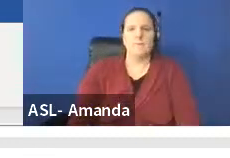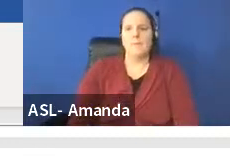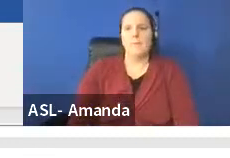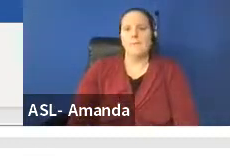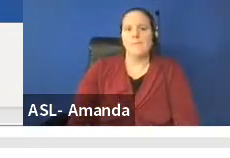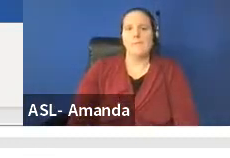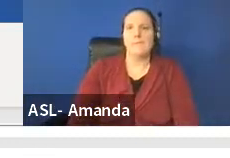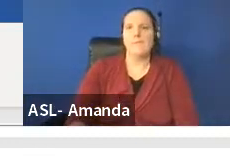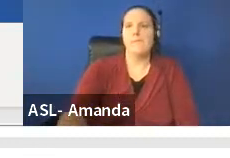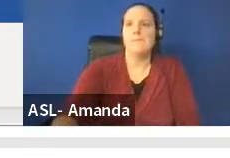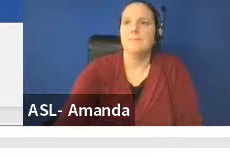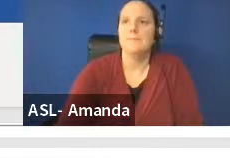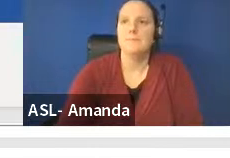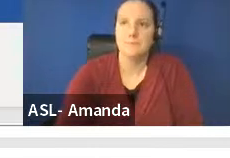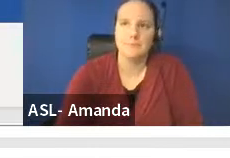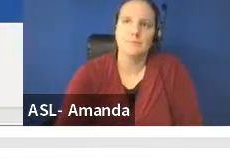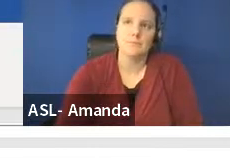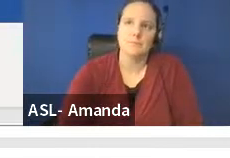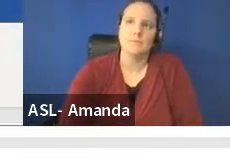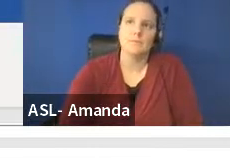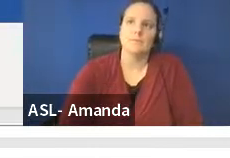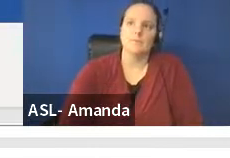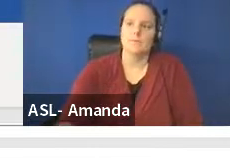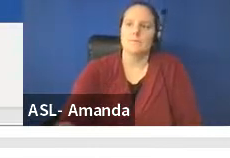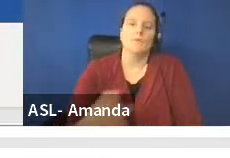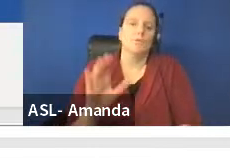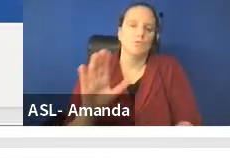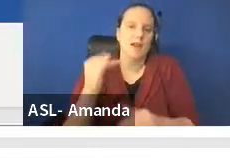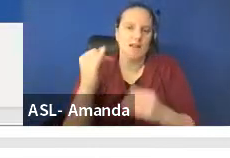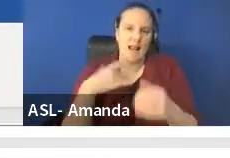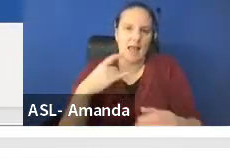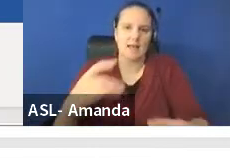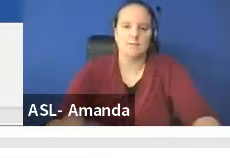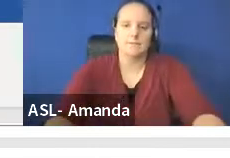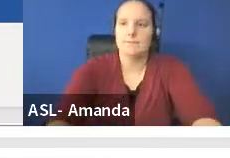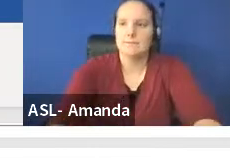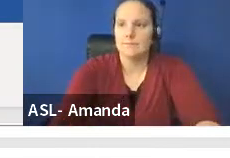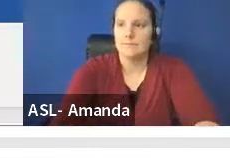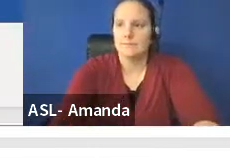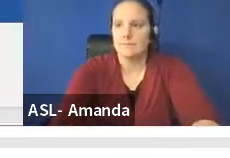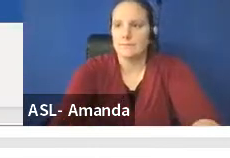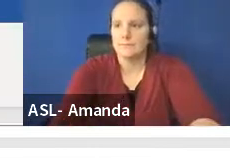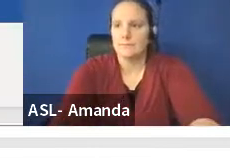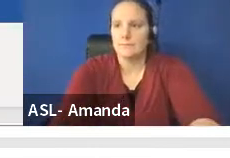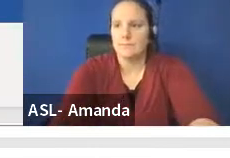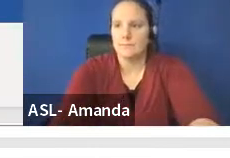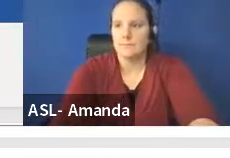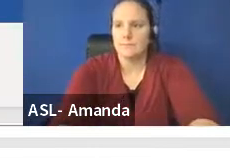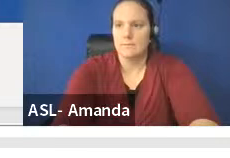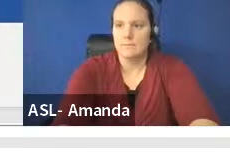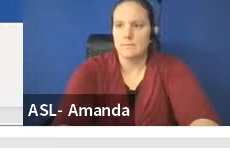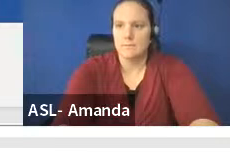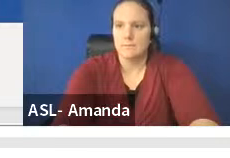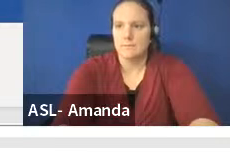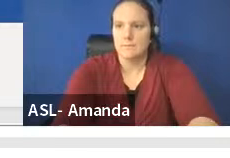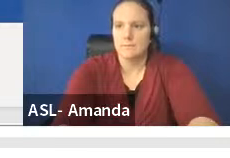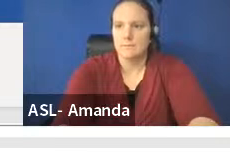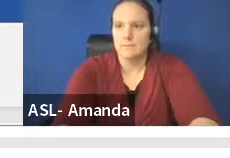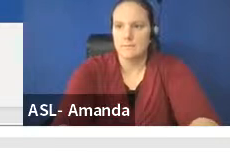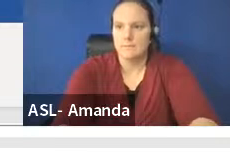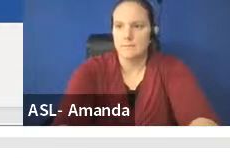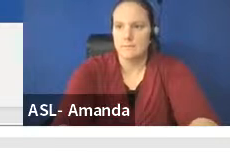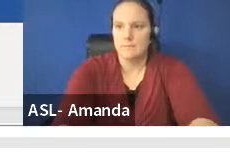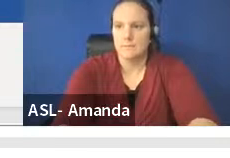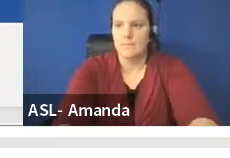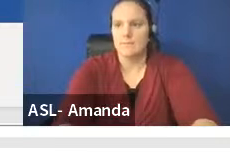That's a great idea. I like that. Aiden? Yeah, that was following off of John, that was